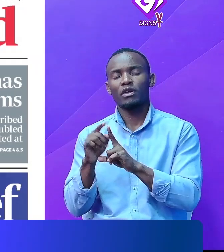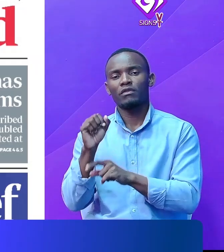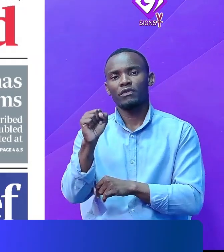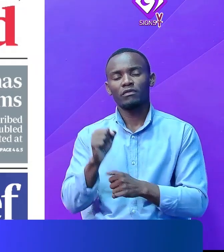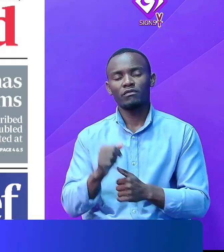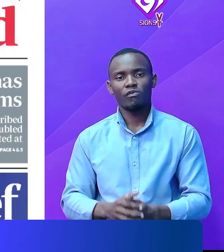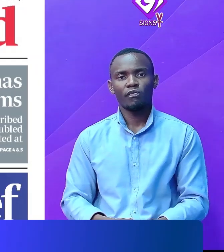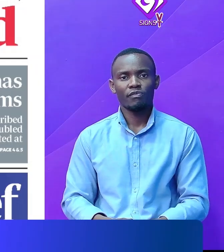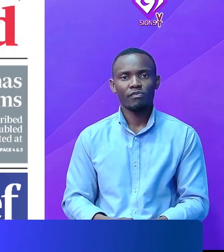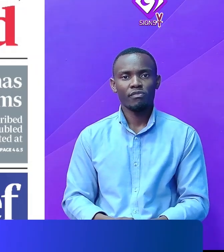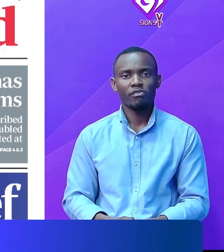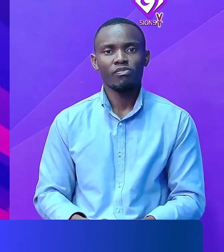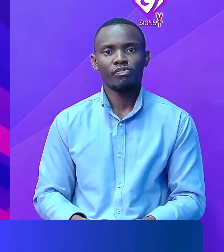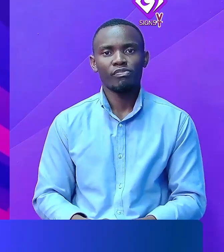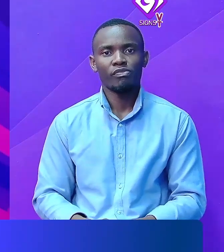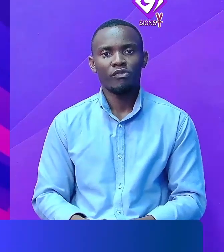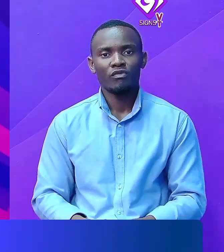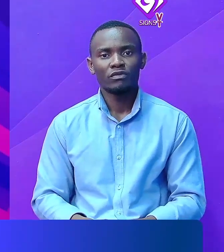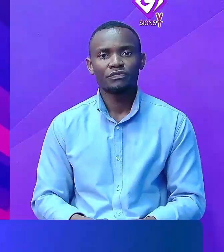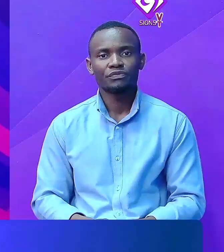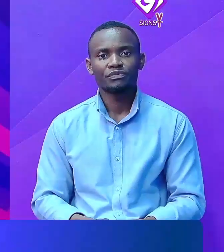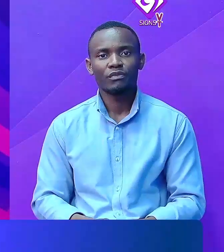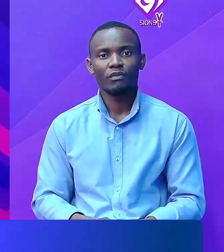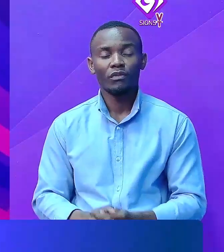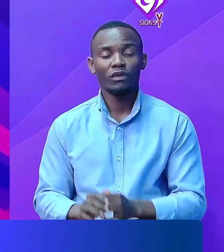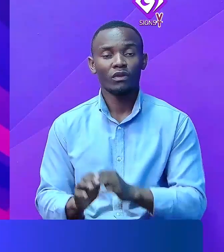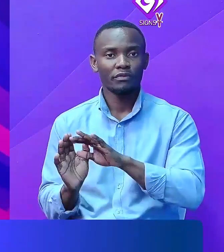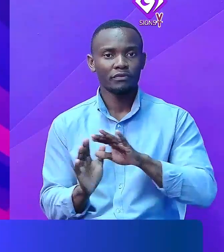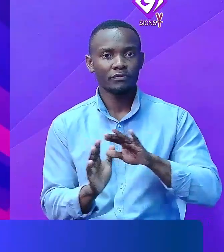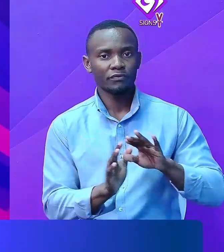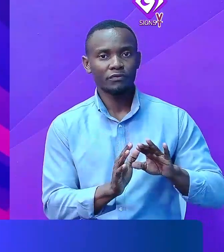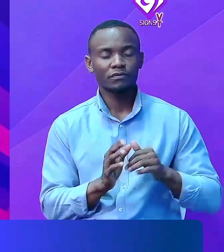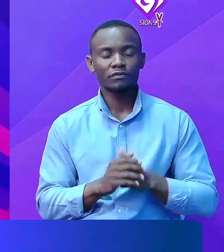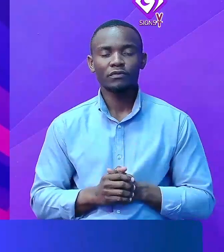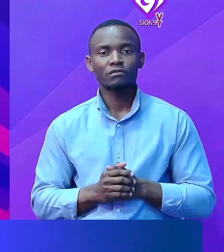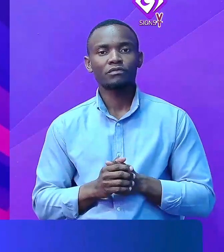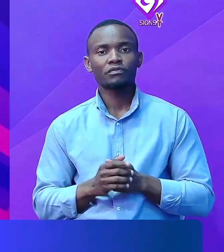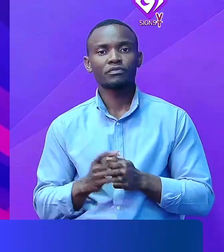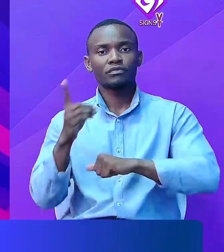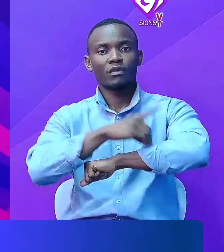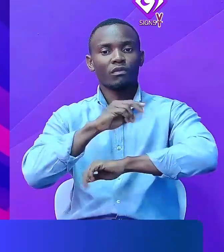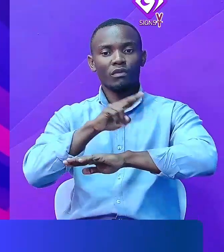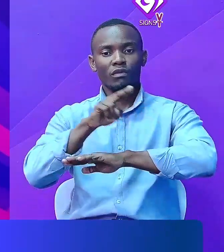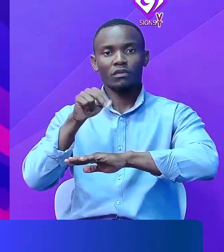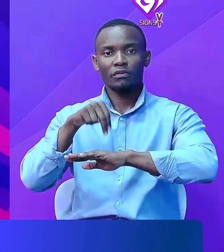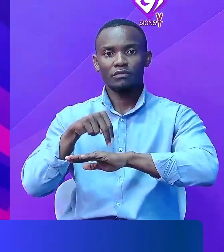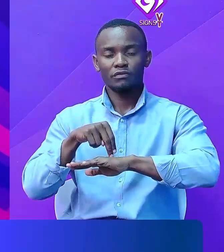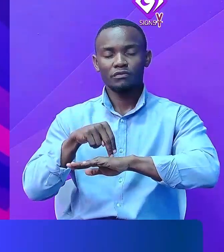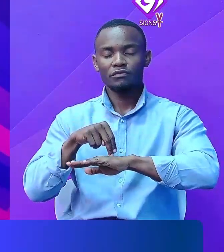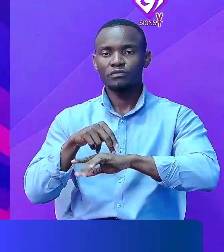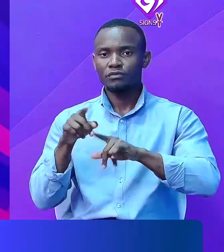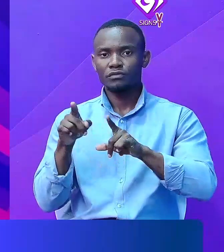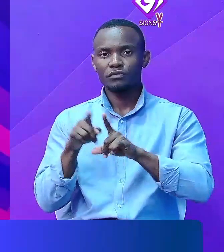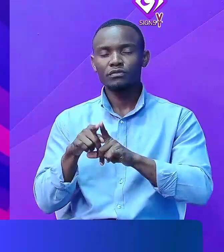Standard this morning. And away from the Standard, now to the Daily Nation, who are looking at the same story a little